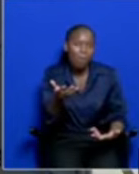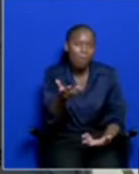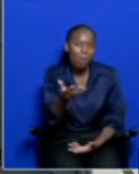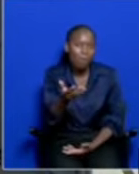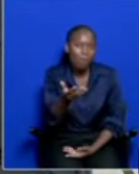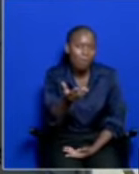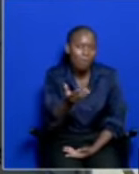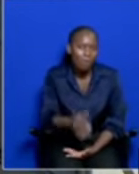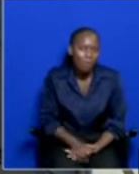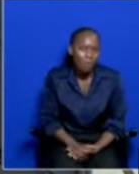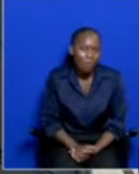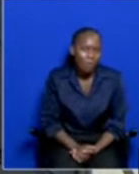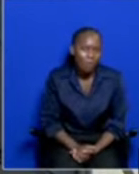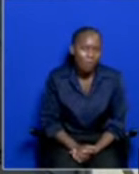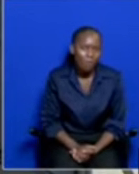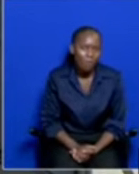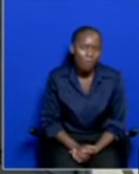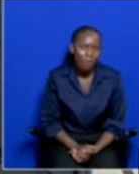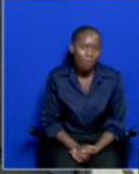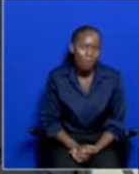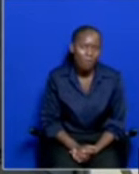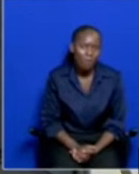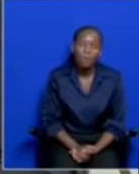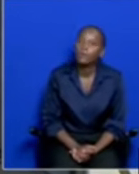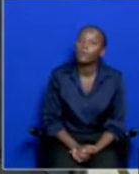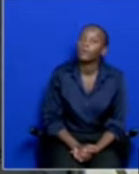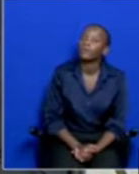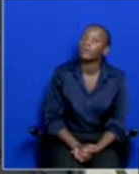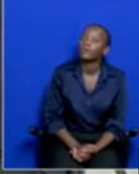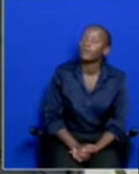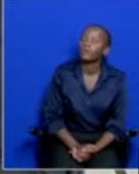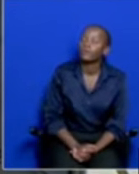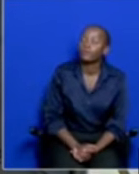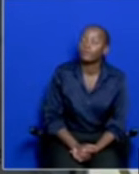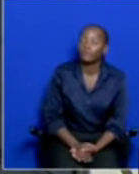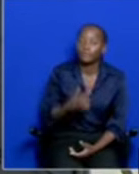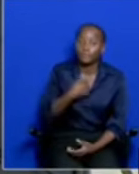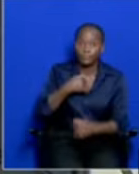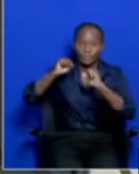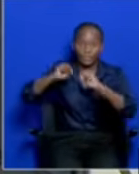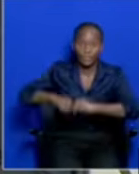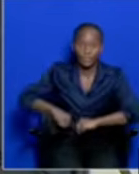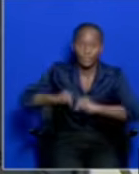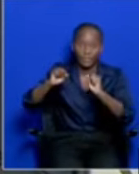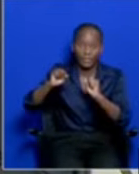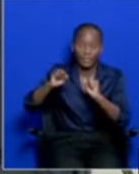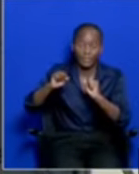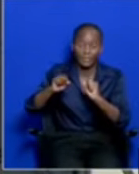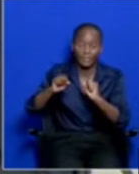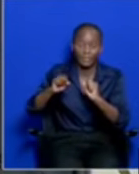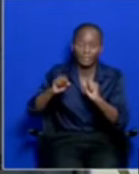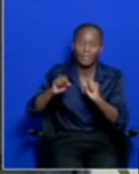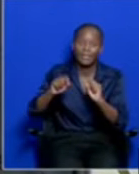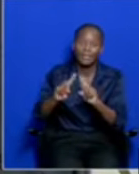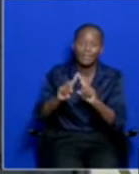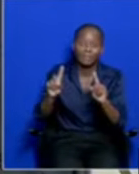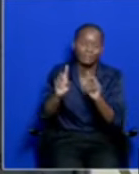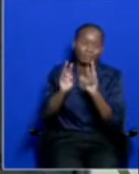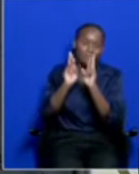I will agree with you, but I hope to persuade this witness,